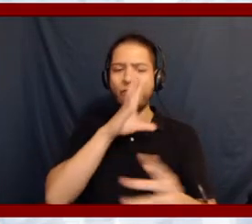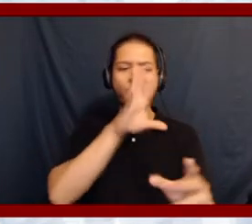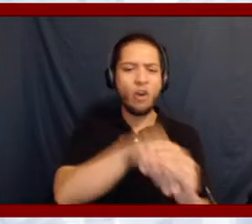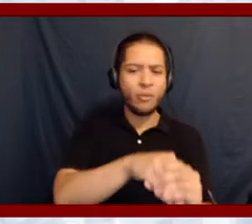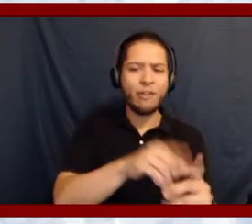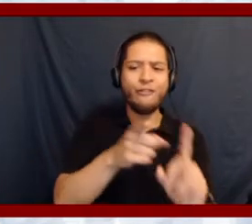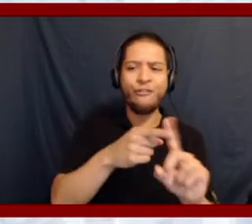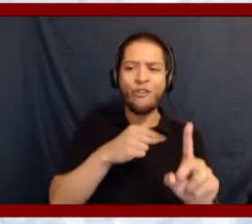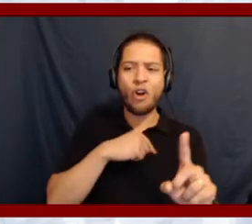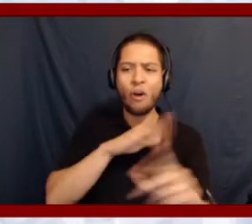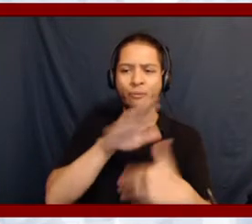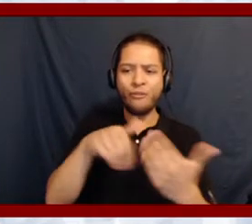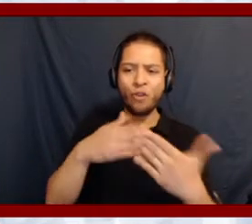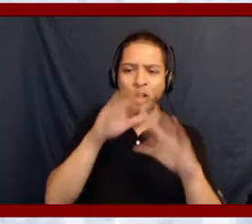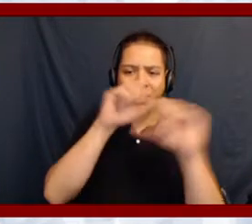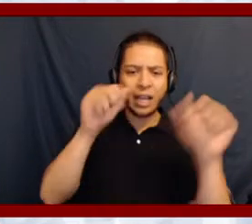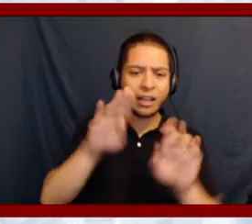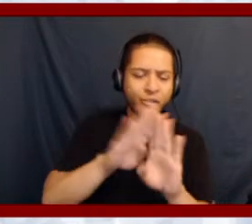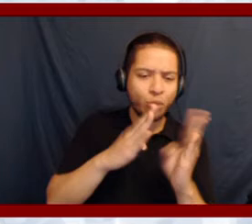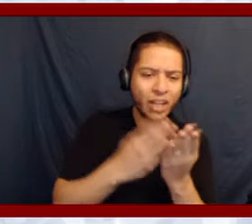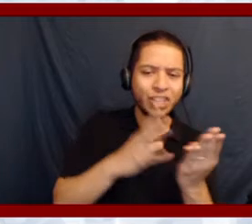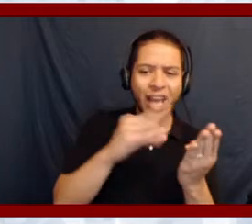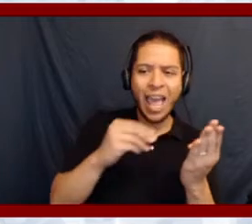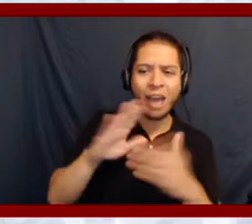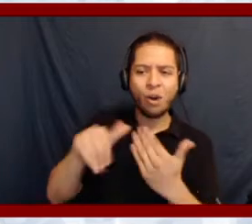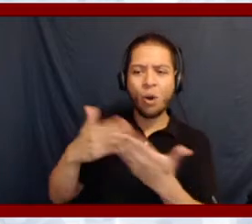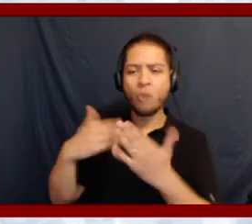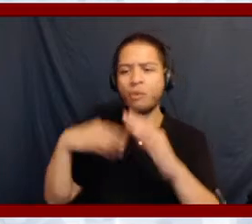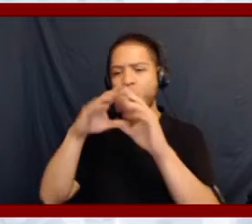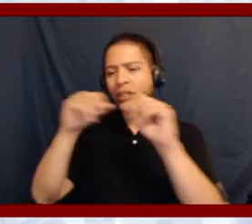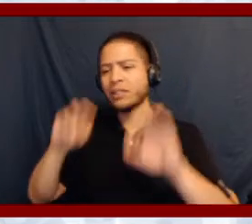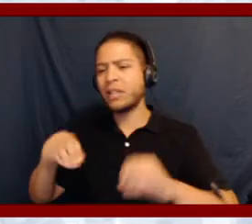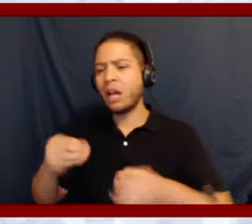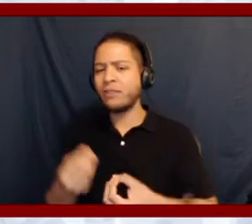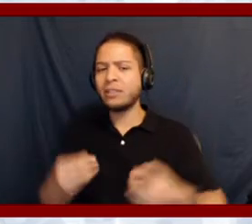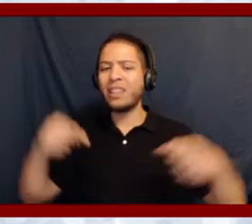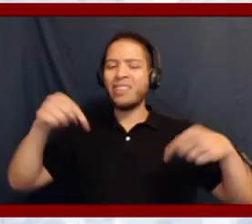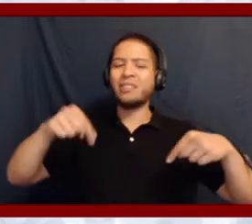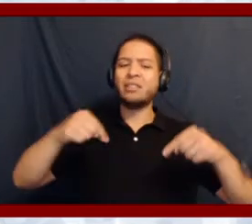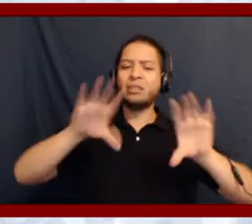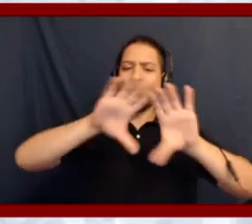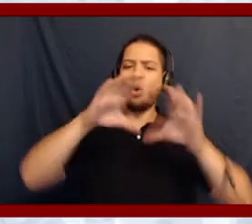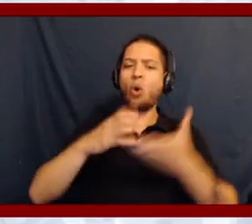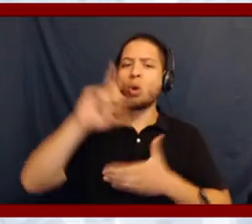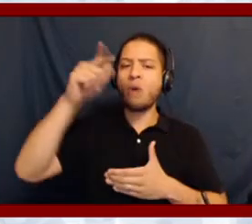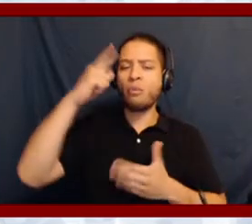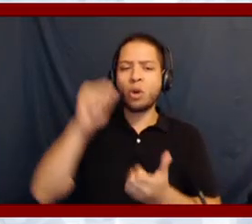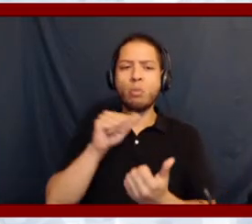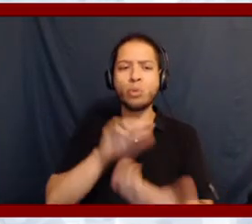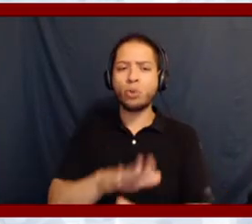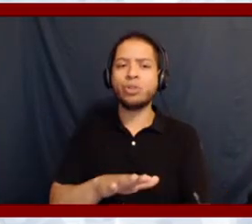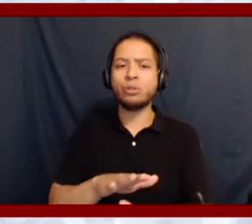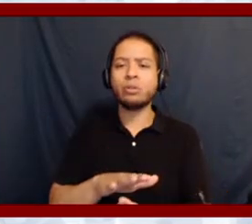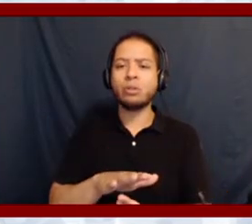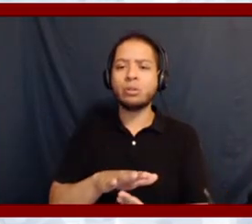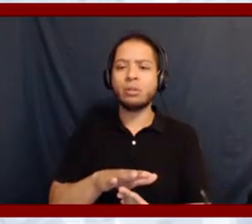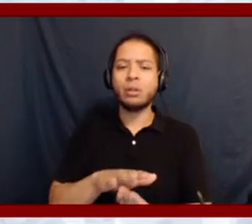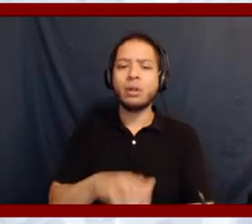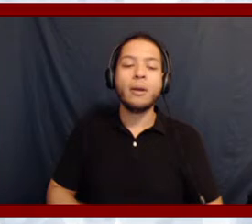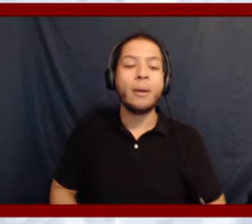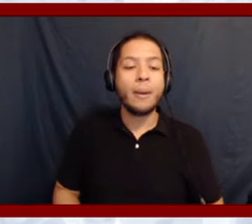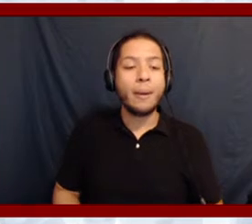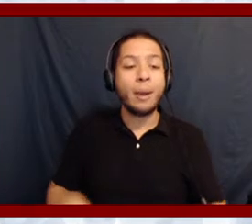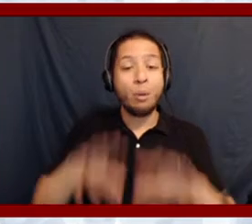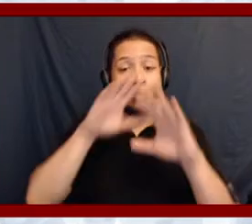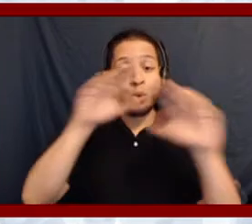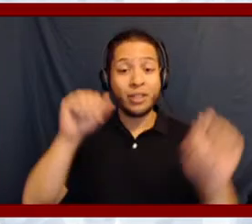executive branch. As Cedric mentioned, this is a whole of government approach. We're all in this together to support HBCUs. President Biden will soon announce the